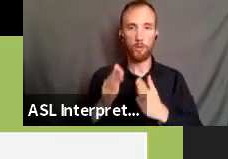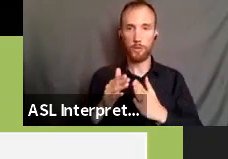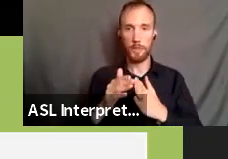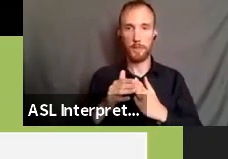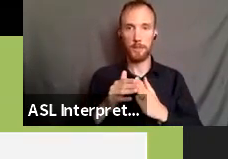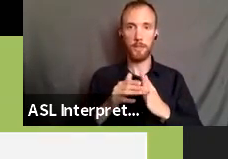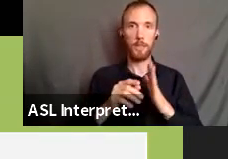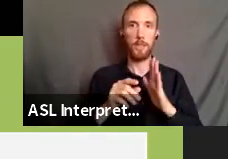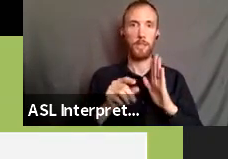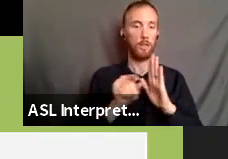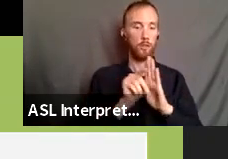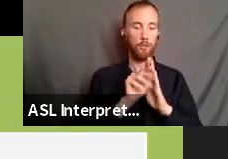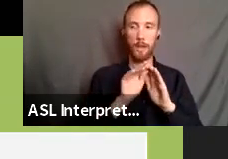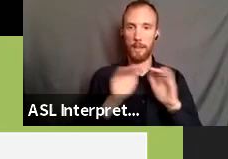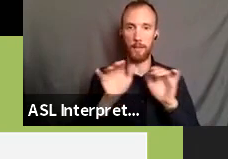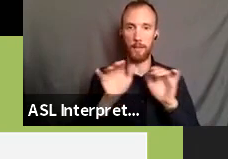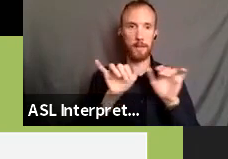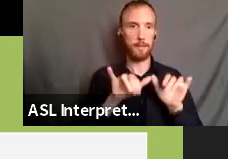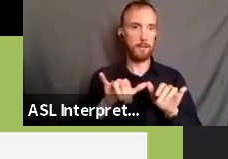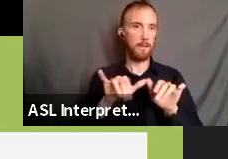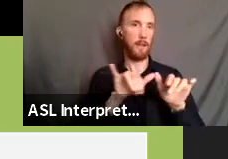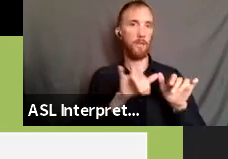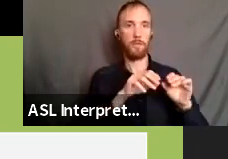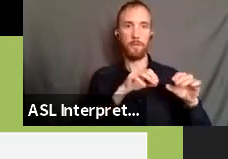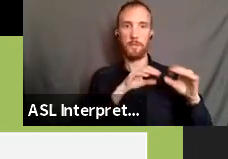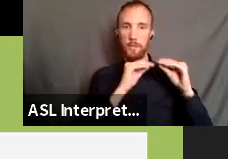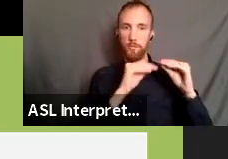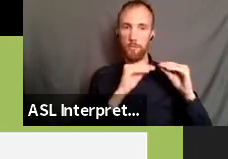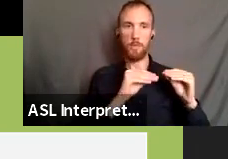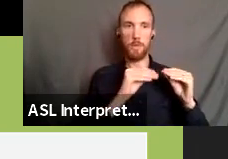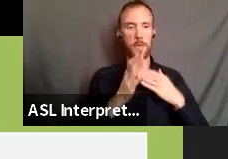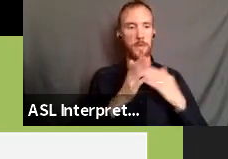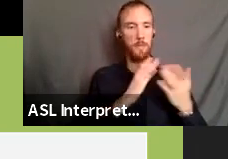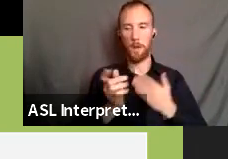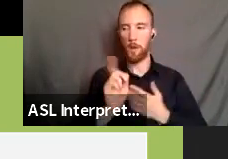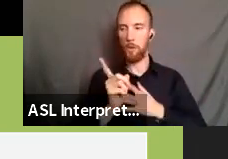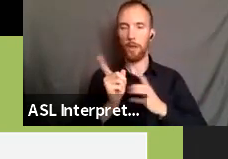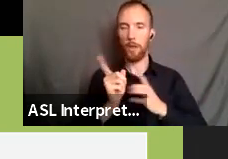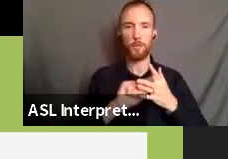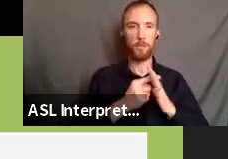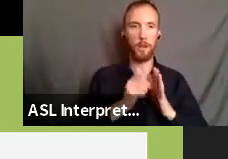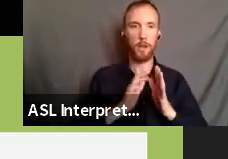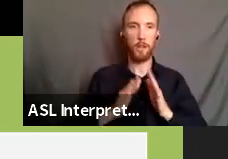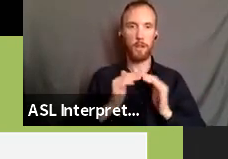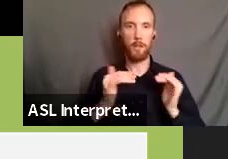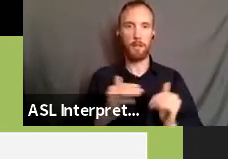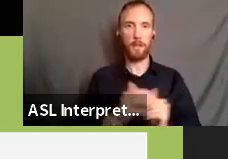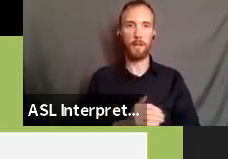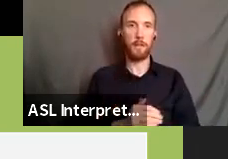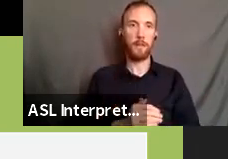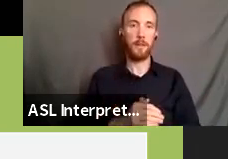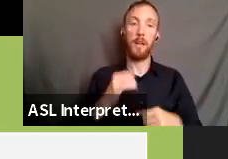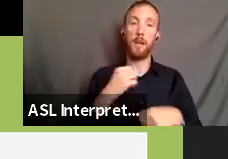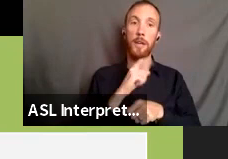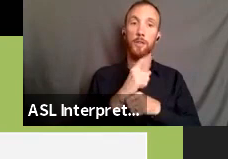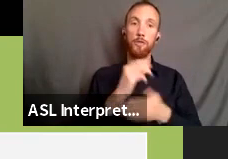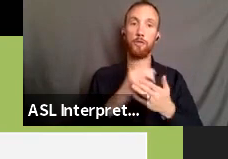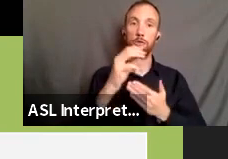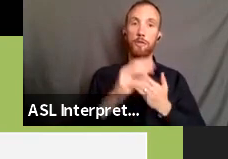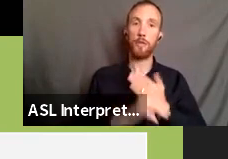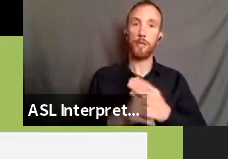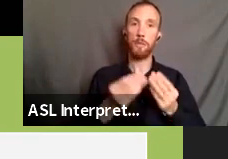standards align instruction regardless of their starting points ensuring curriculum materials are high